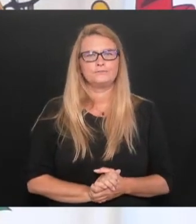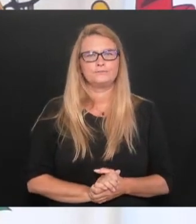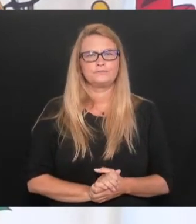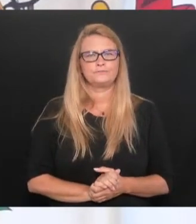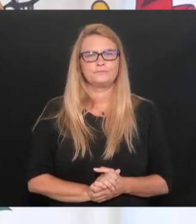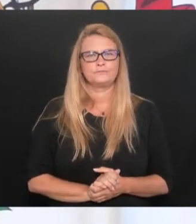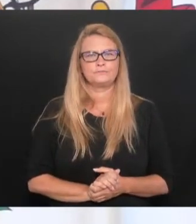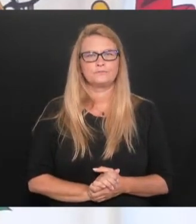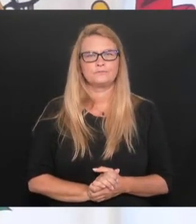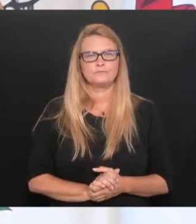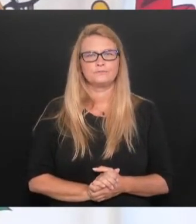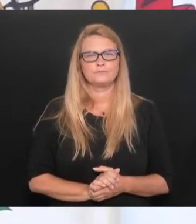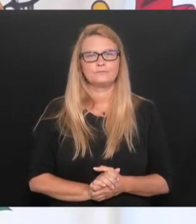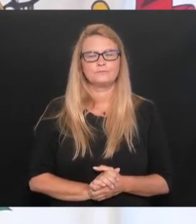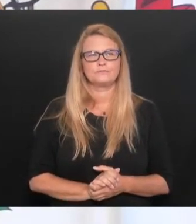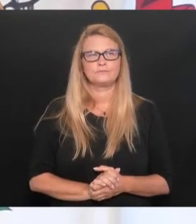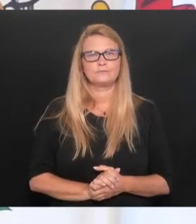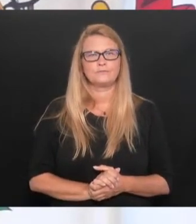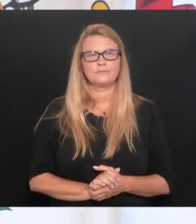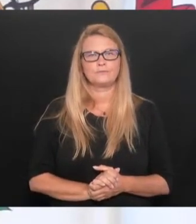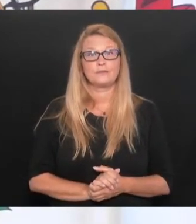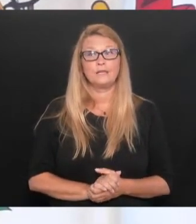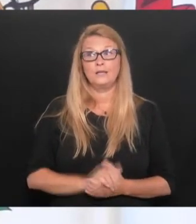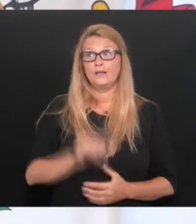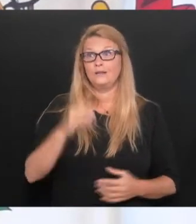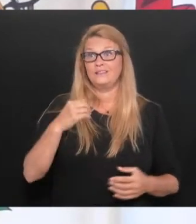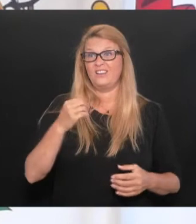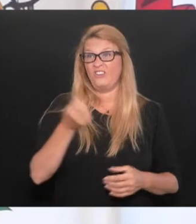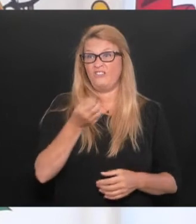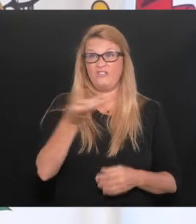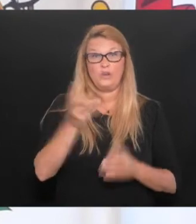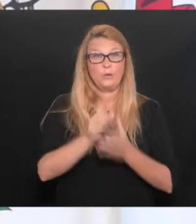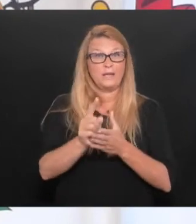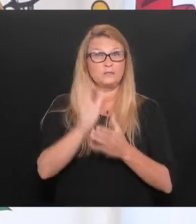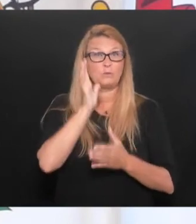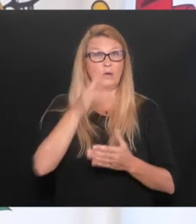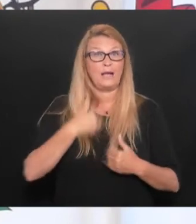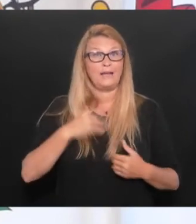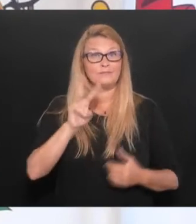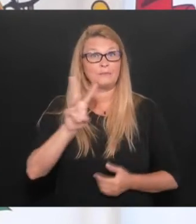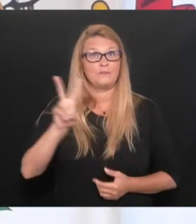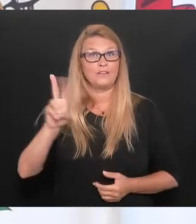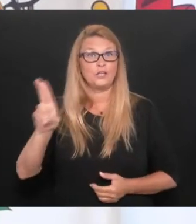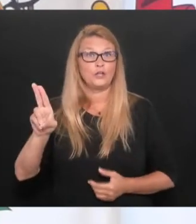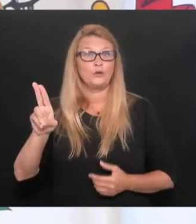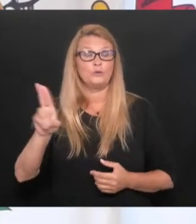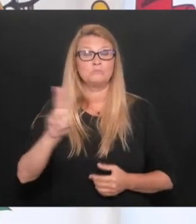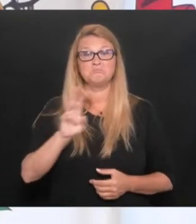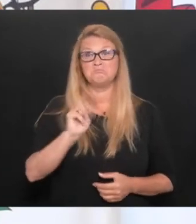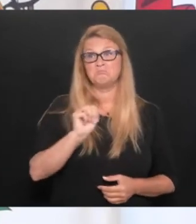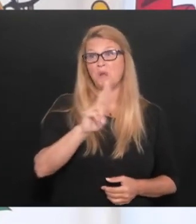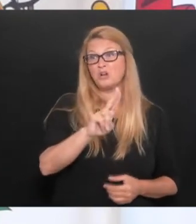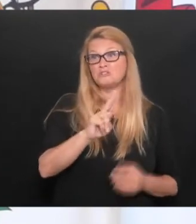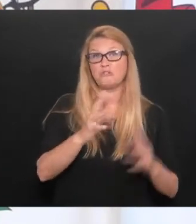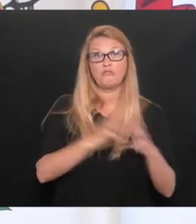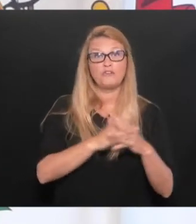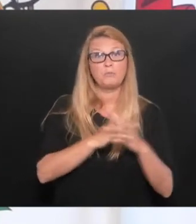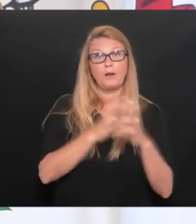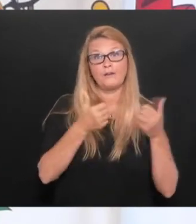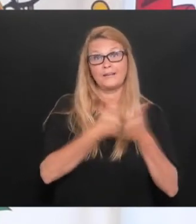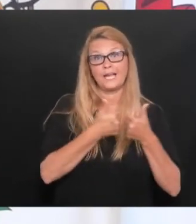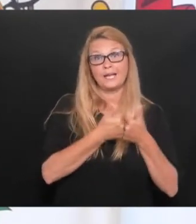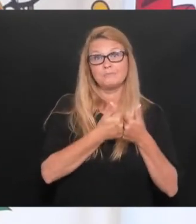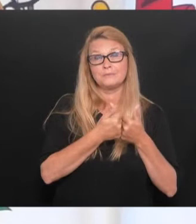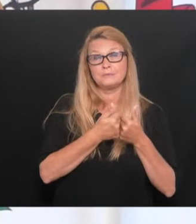weeks away from a WVU football game, or a Marshall football game. You're